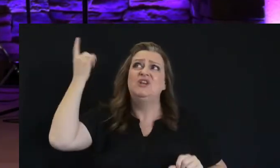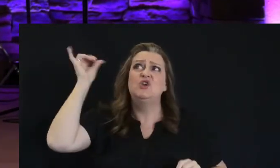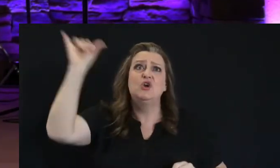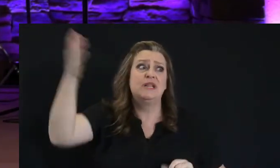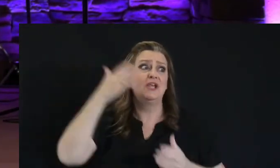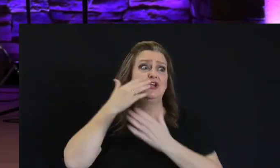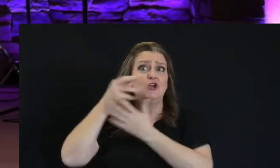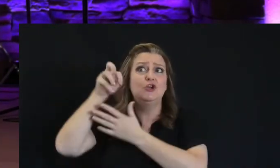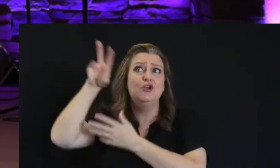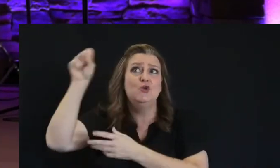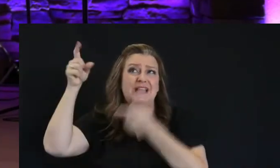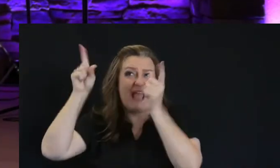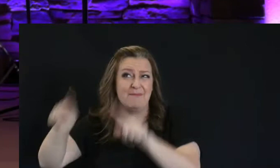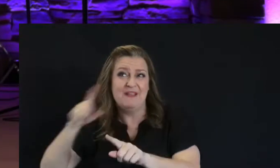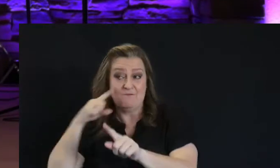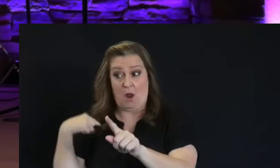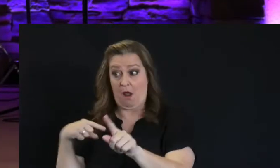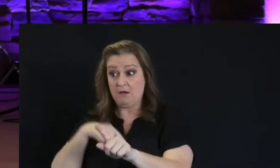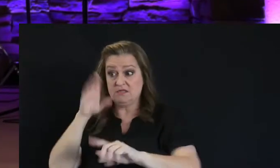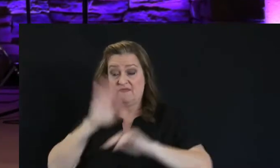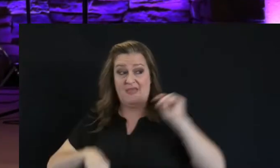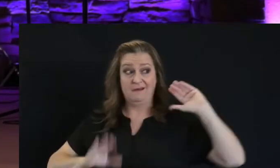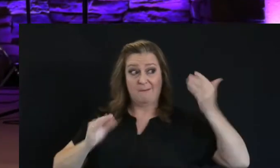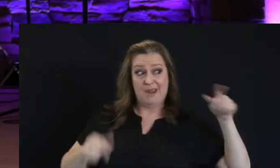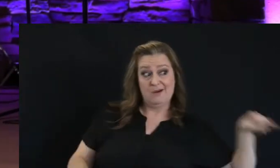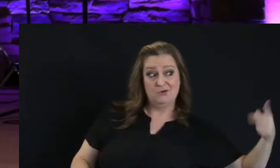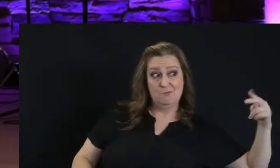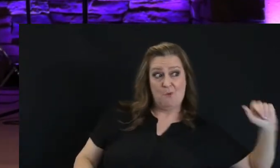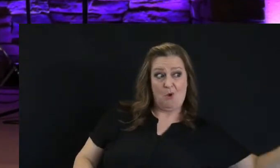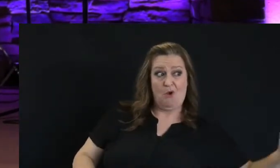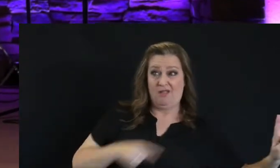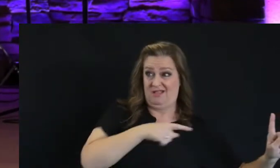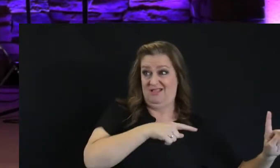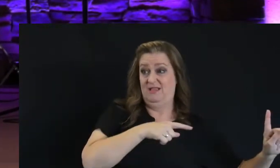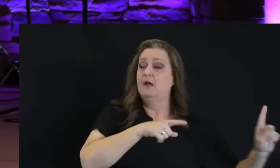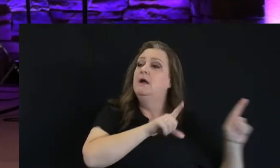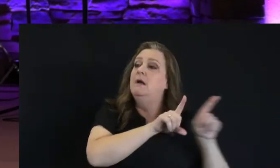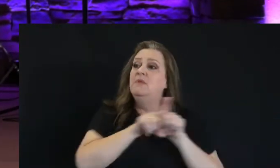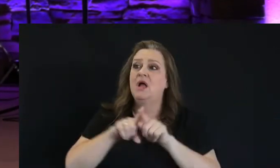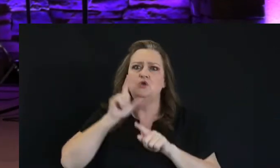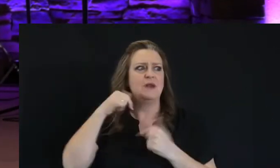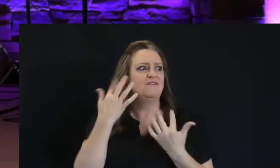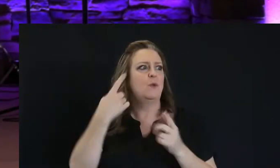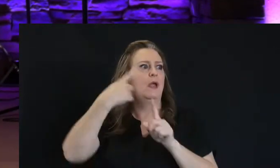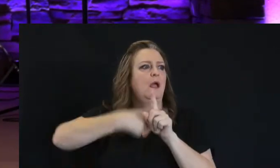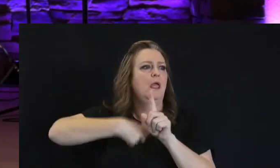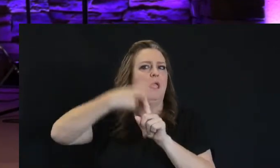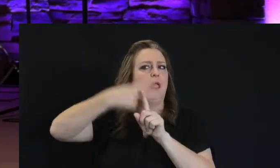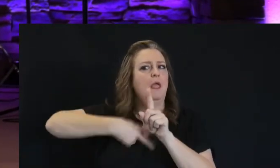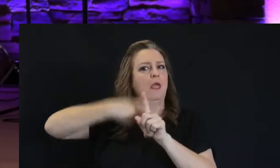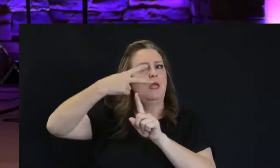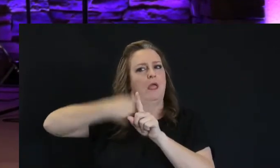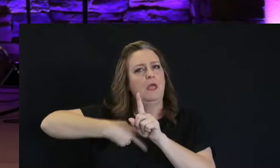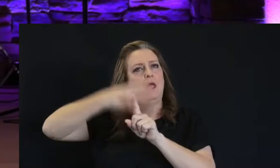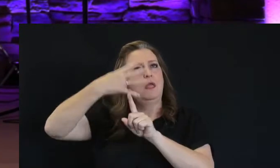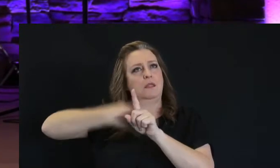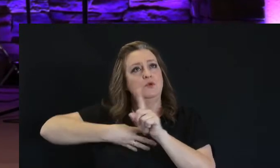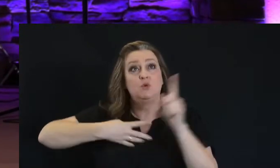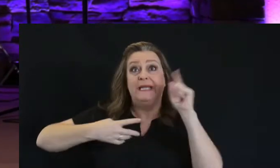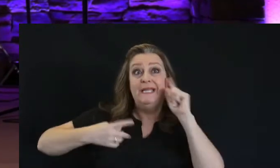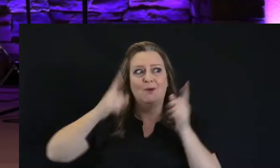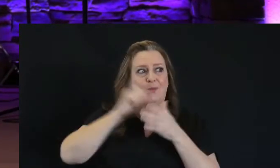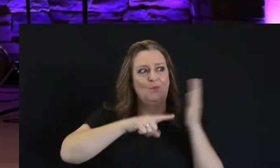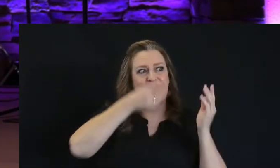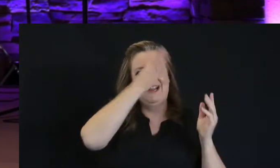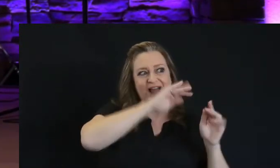very eyes than in Paul's day. Couple that with the fact that we don't have to wait months at a time to hear what God is doing. You